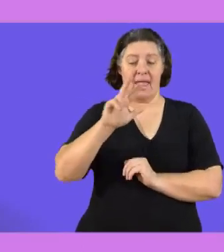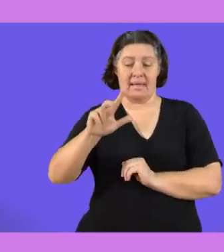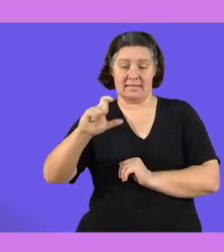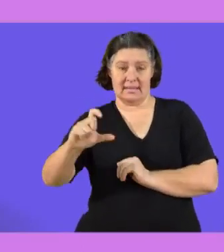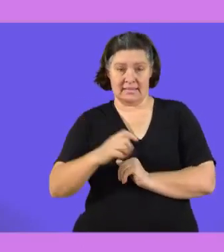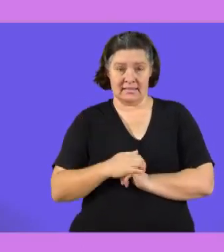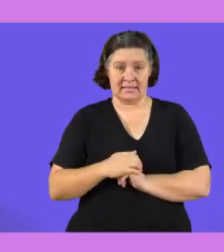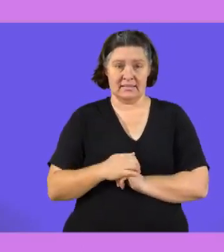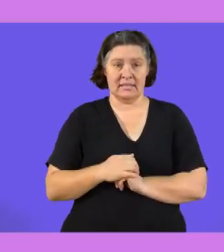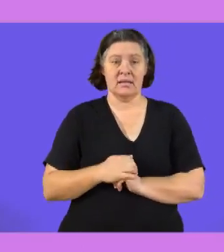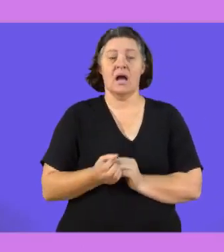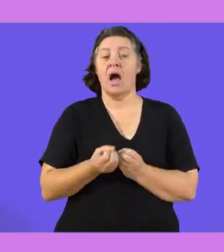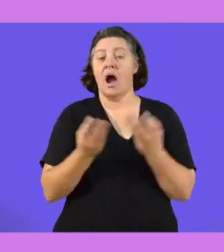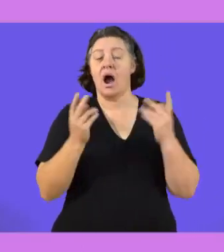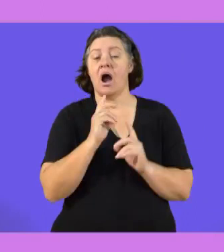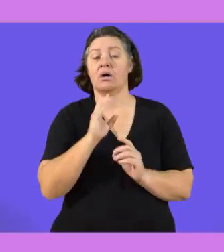So that gives you the total of